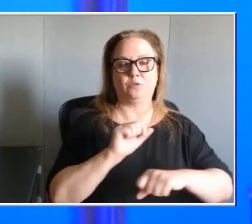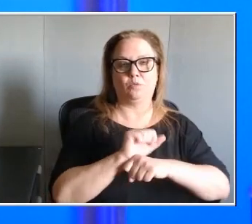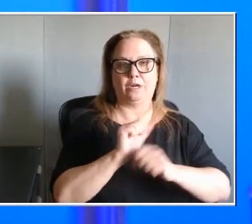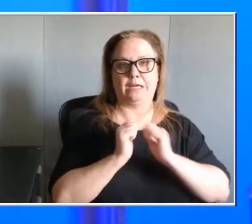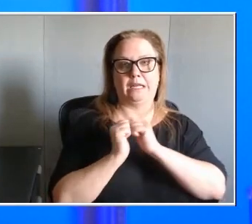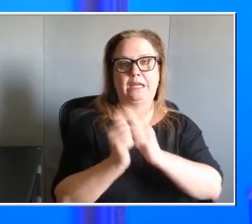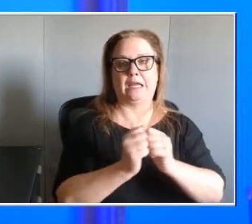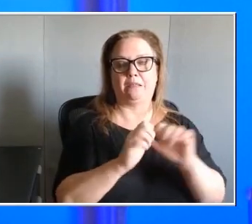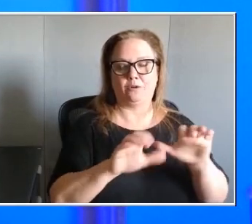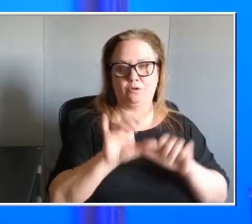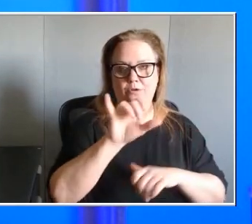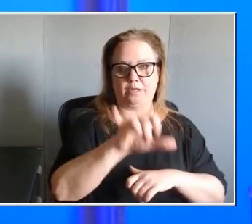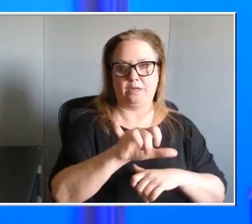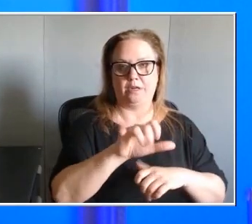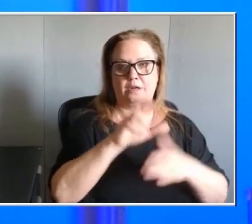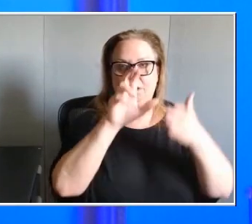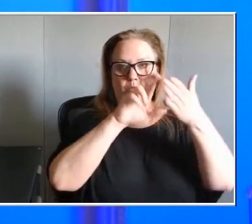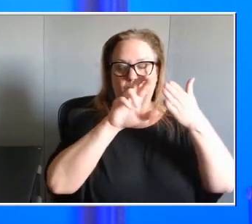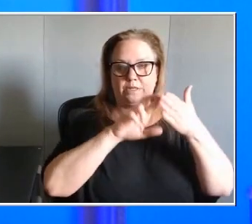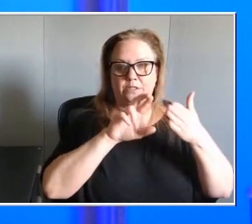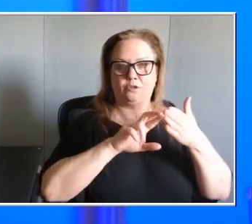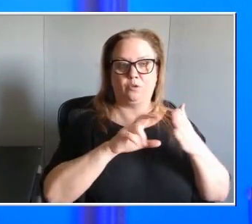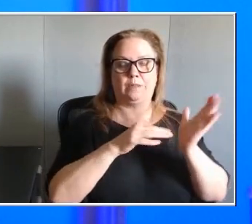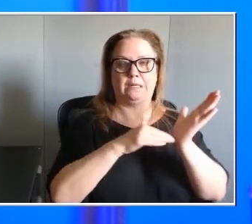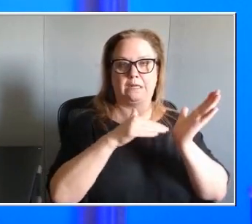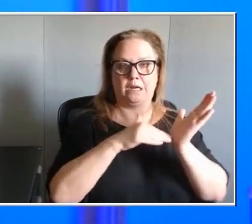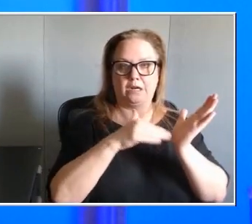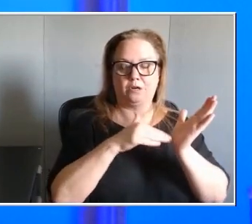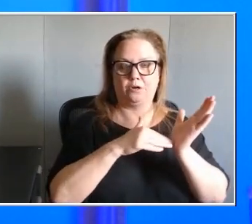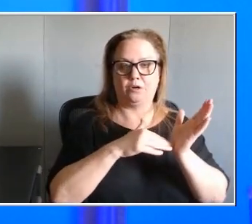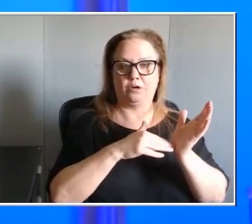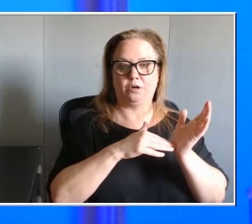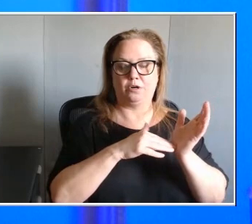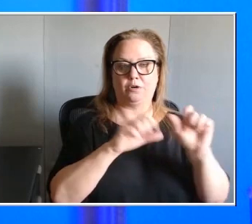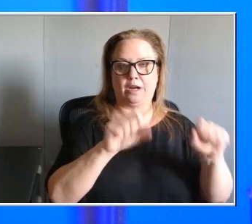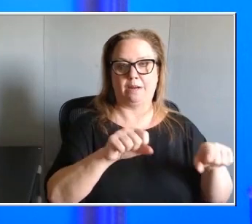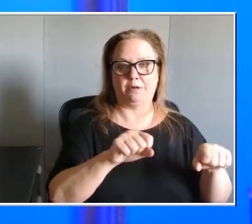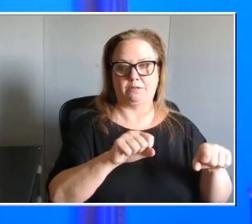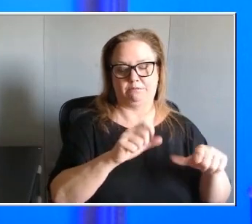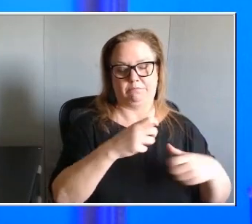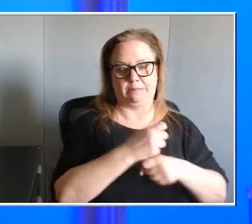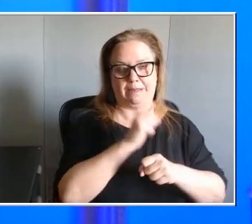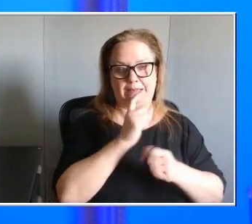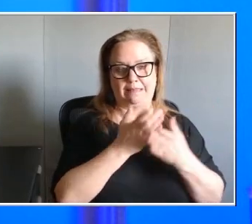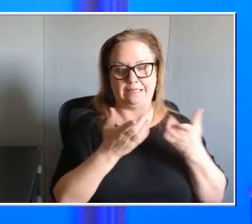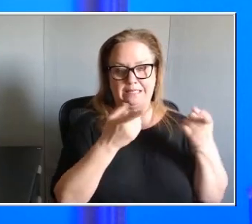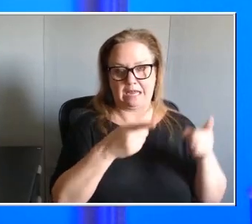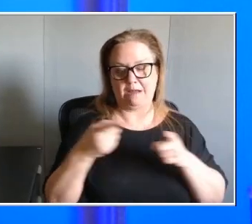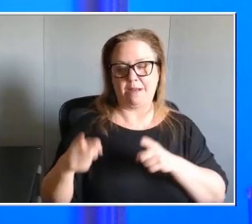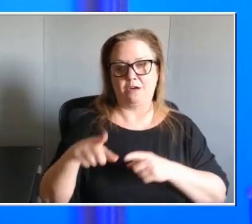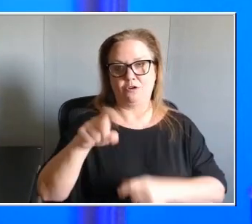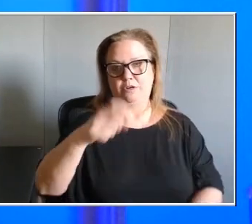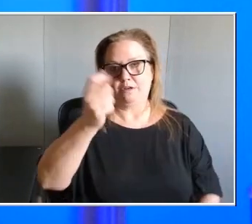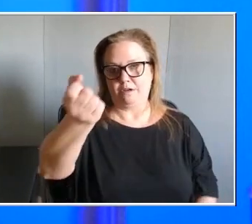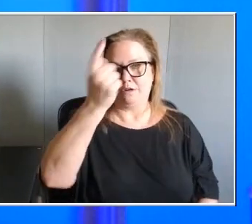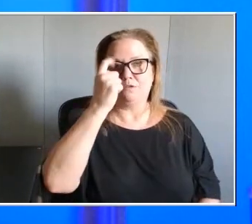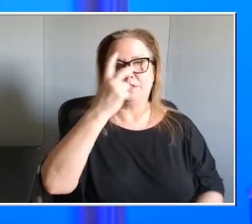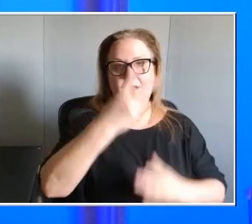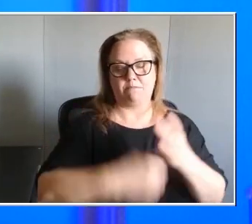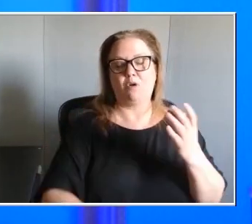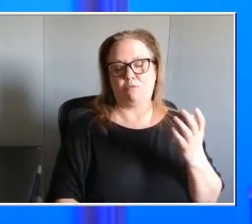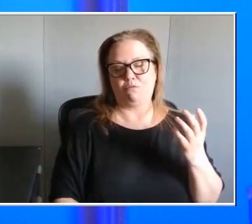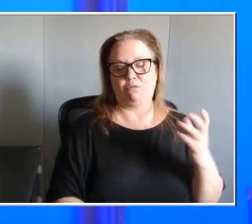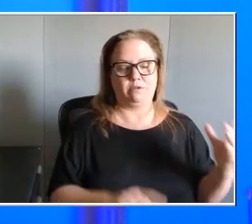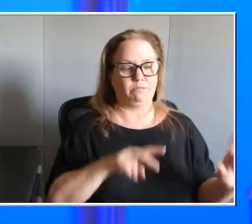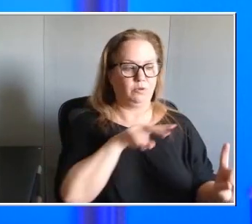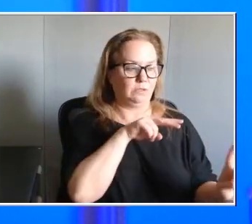to do them. So you put a researcher with a physician, and you're able to really make things happen, because you have to understand both sides of it. We understand